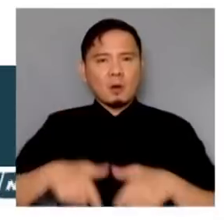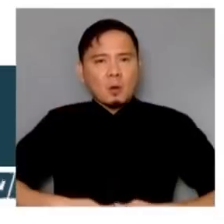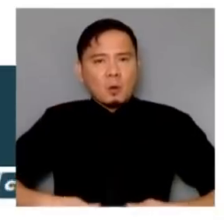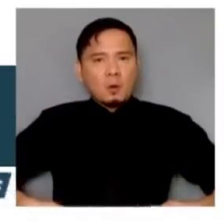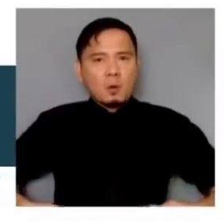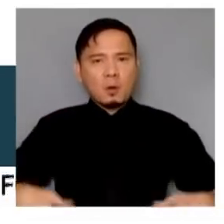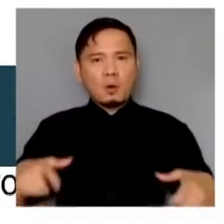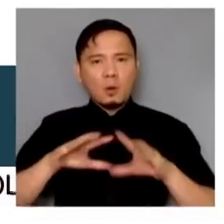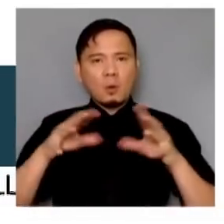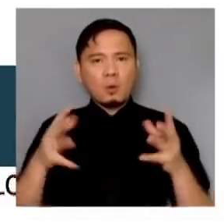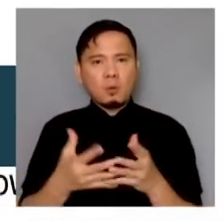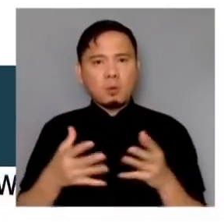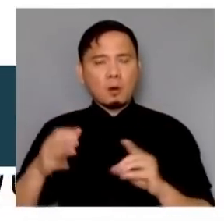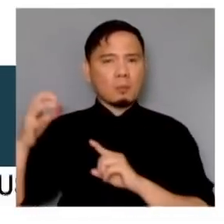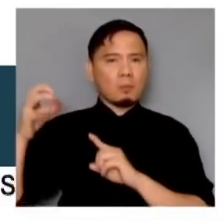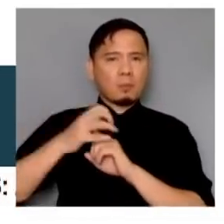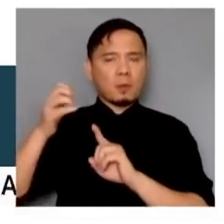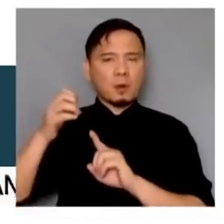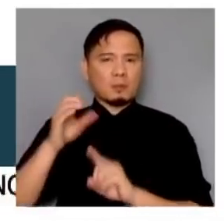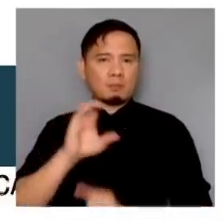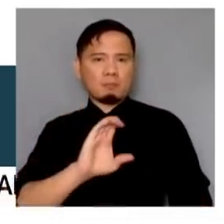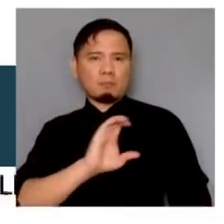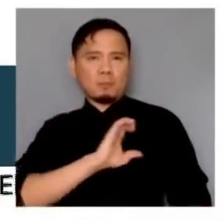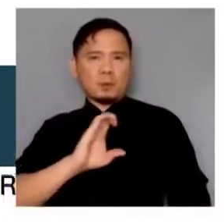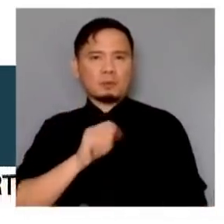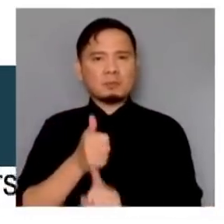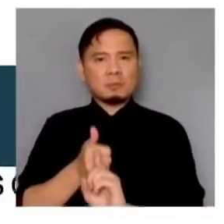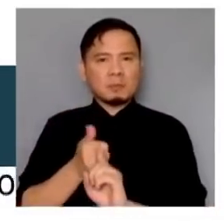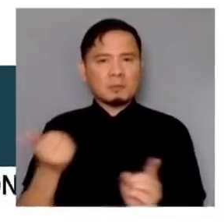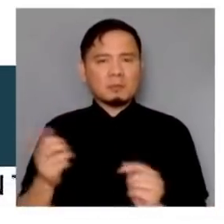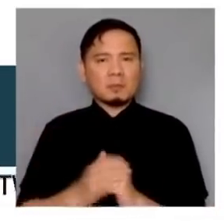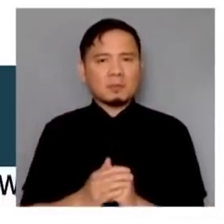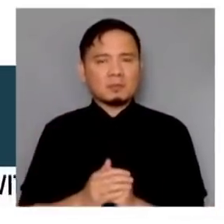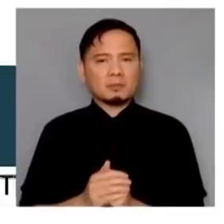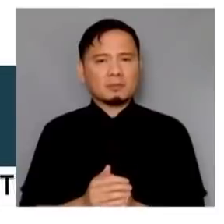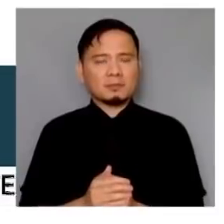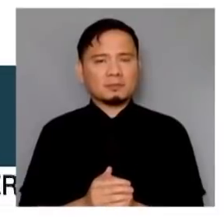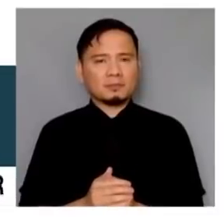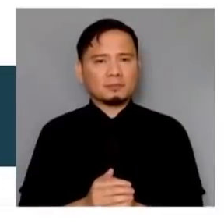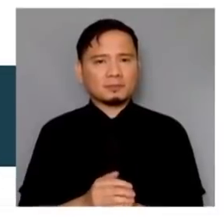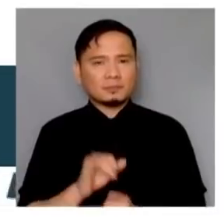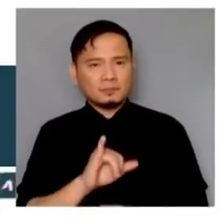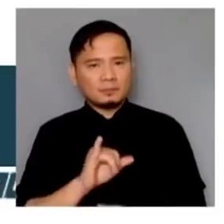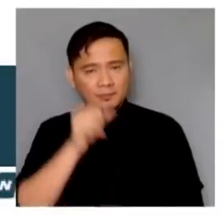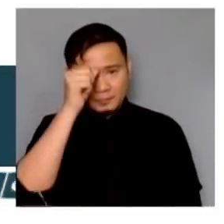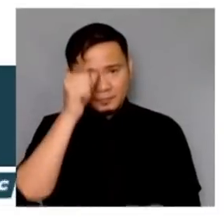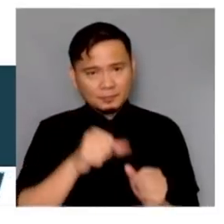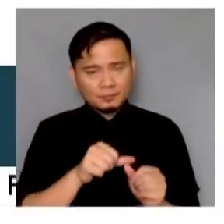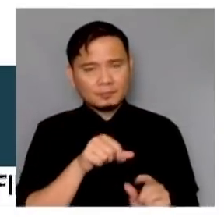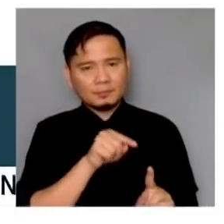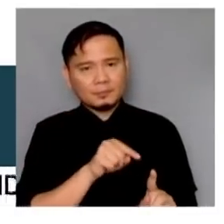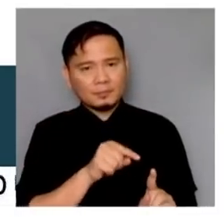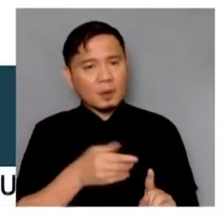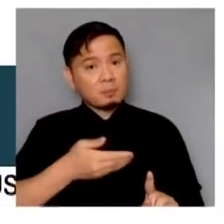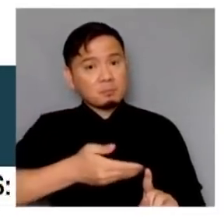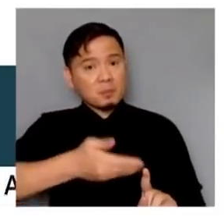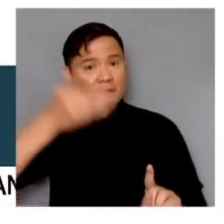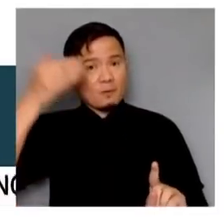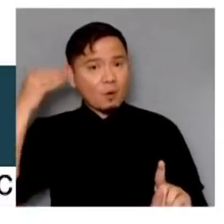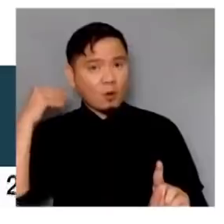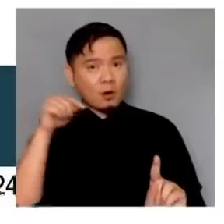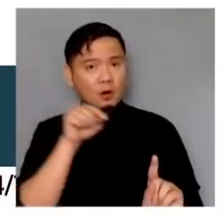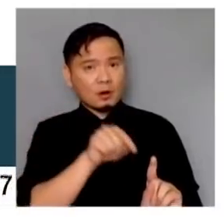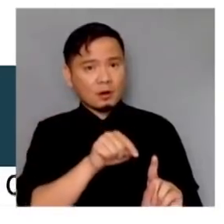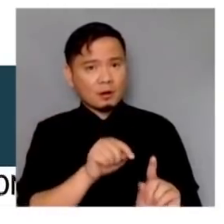po ng aming kandidato si Senator Manny Pacquiao. Senator Pimentel, remember before he declared